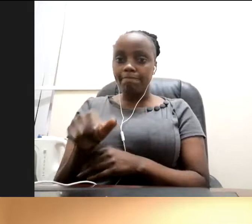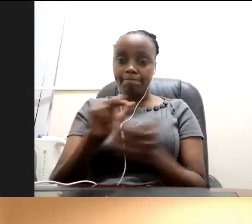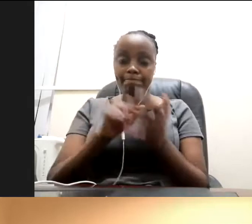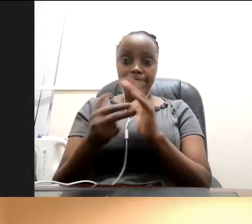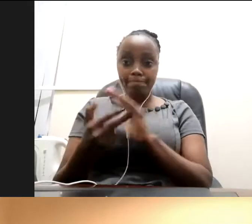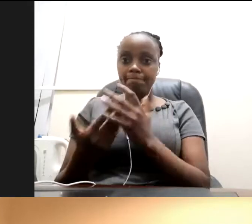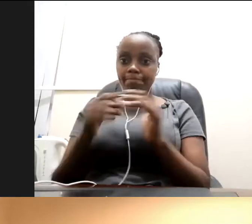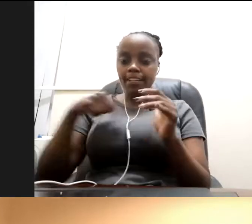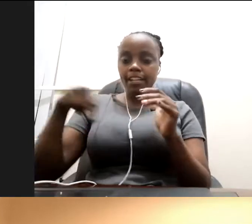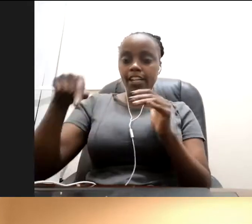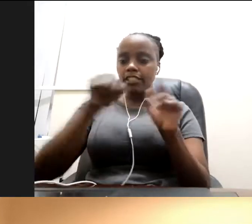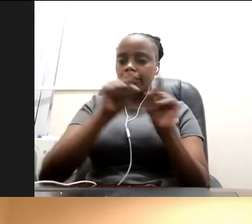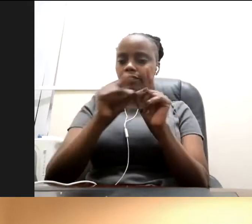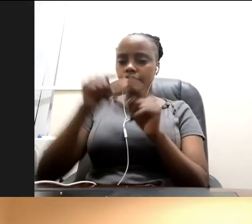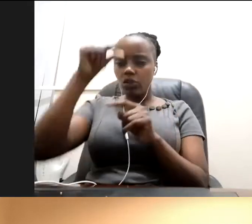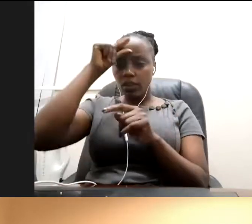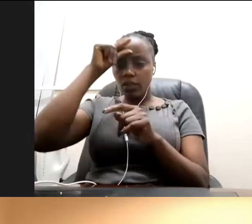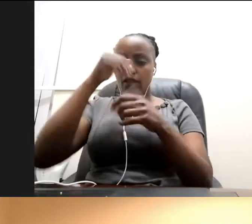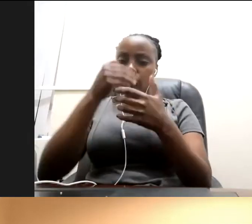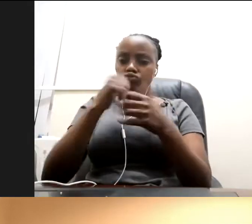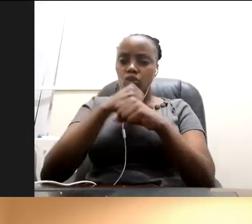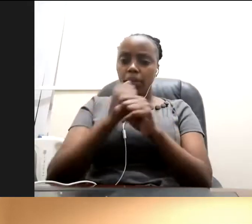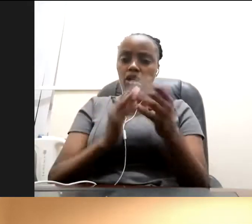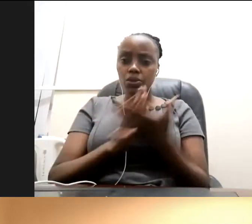state governments to ensure that